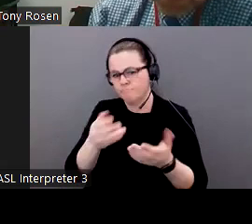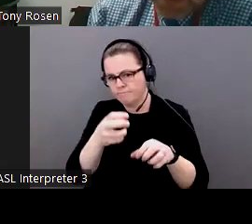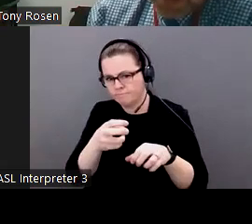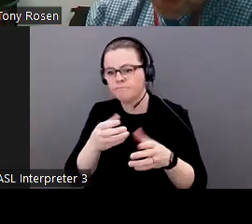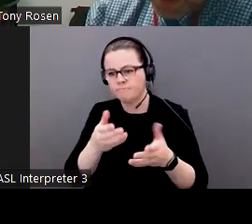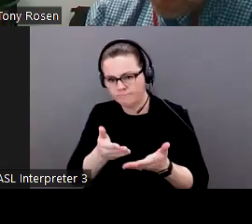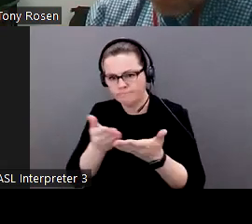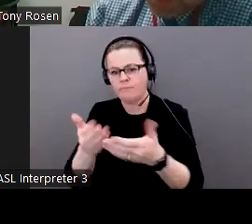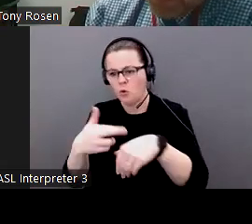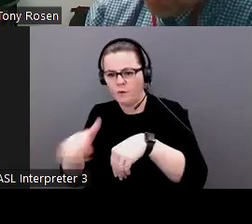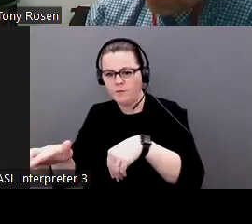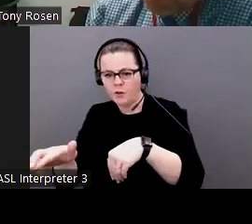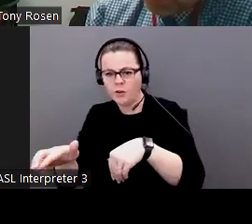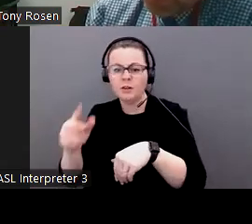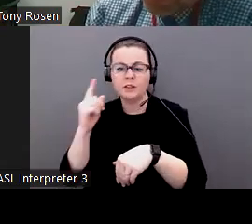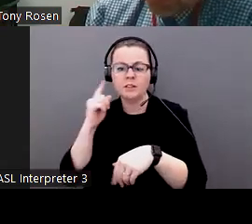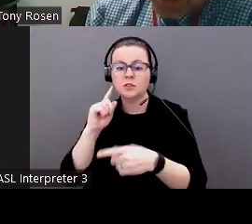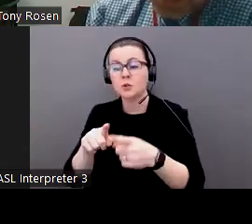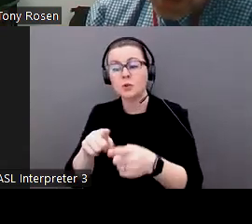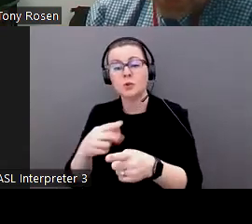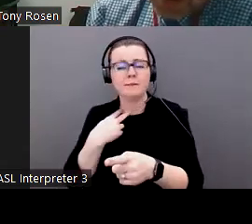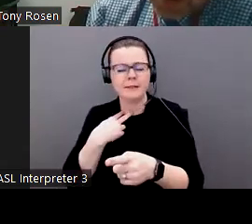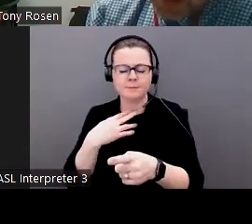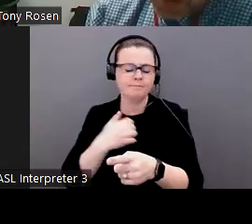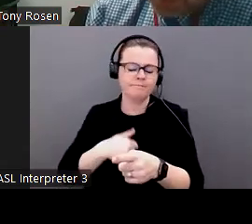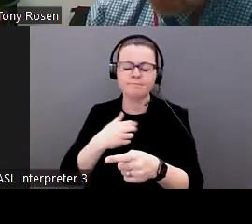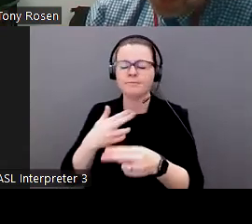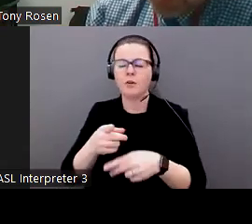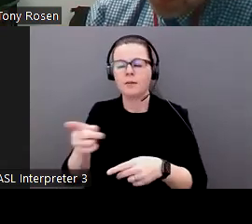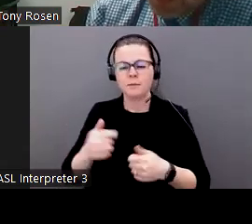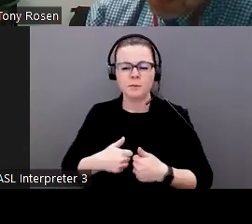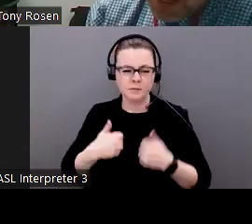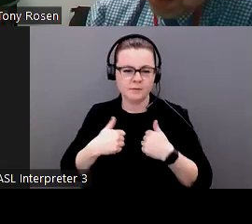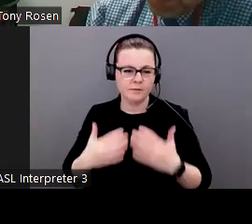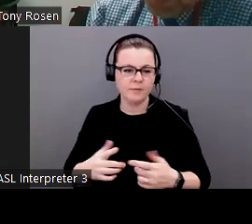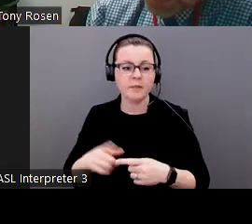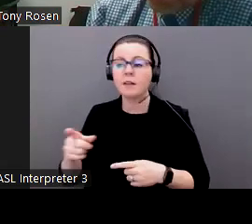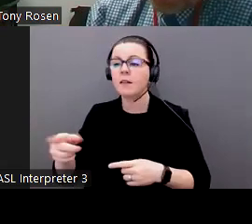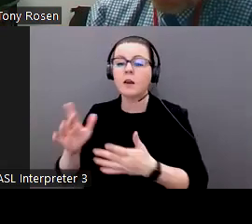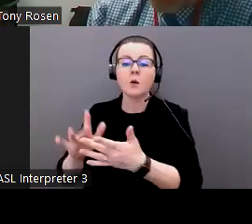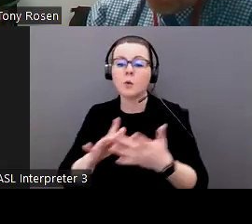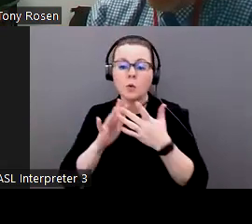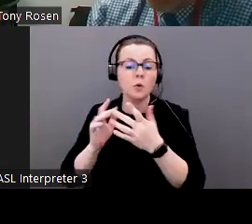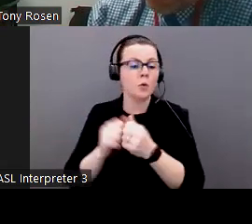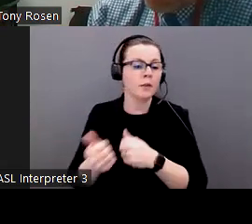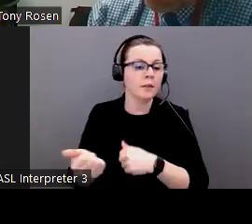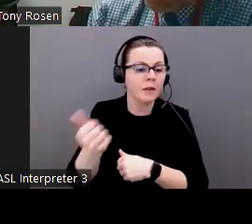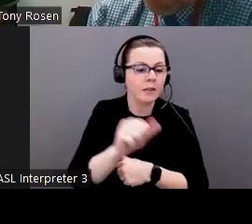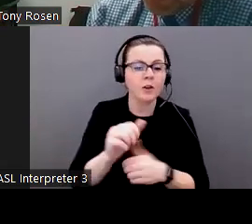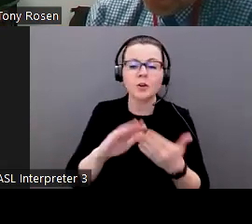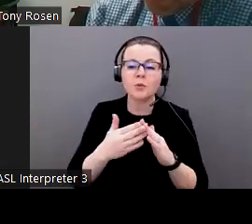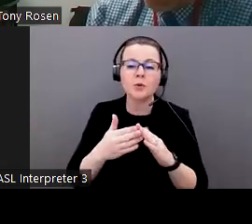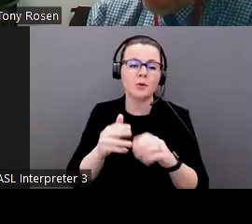say. And they collaborate with community-based organizations, including the New York City Elder Abuse Center, on challenging